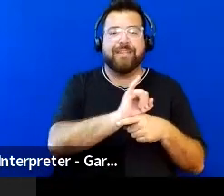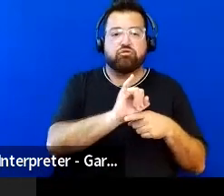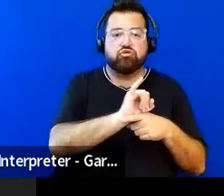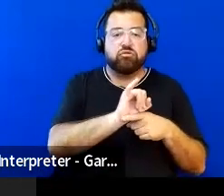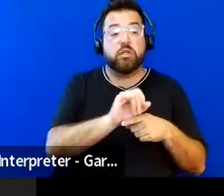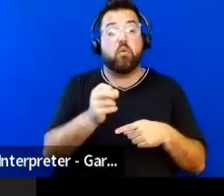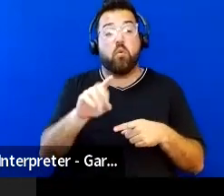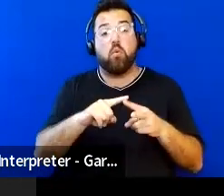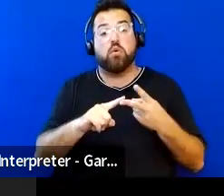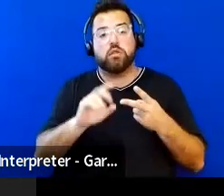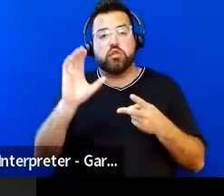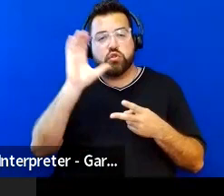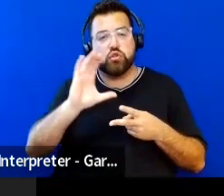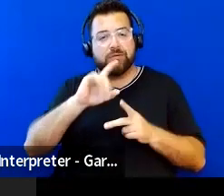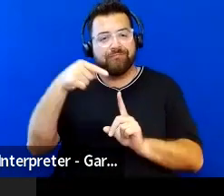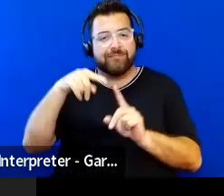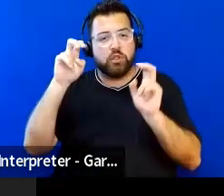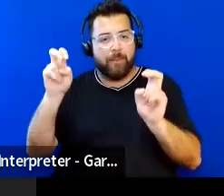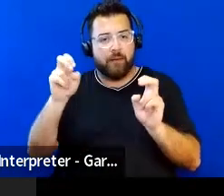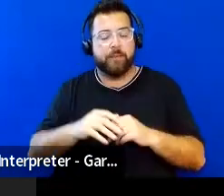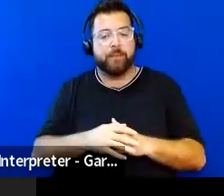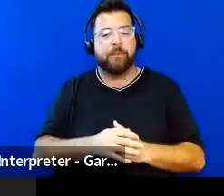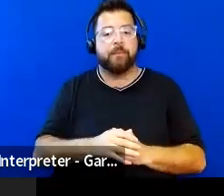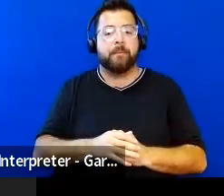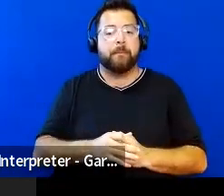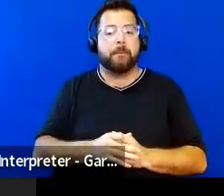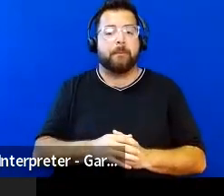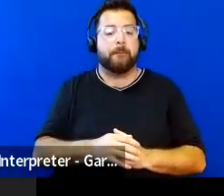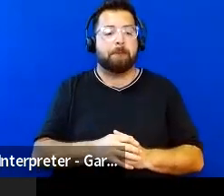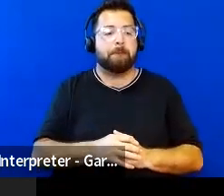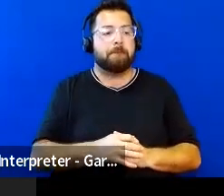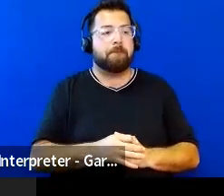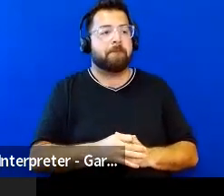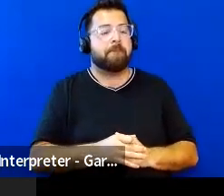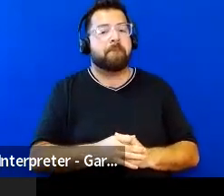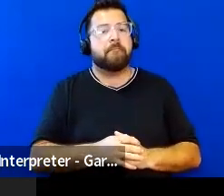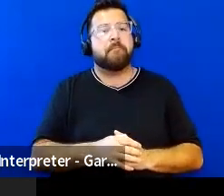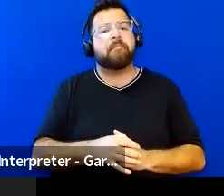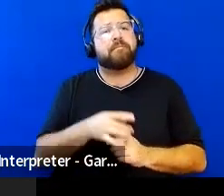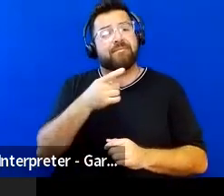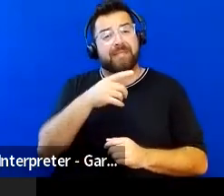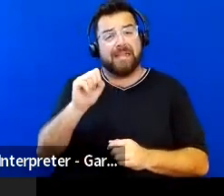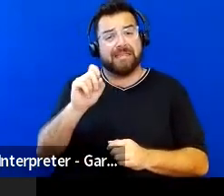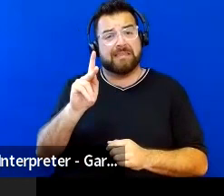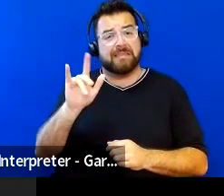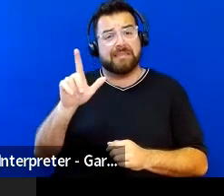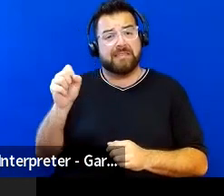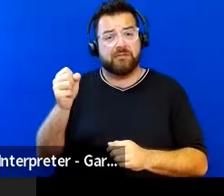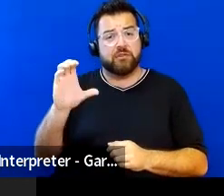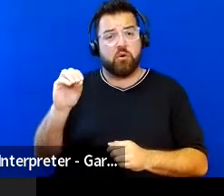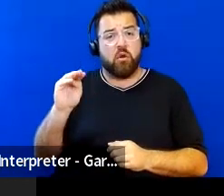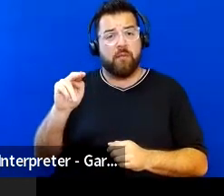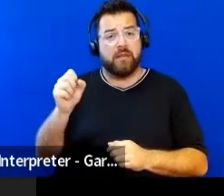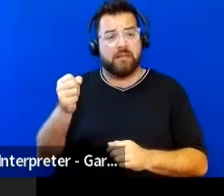a topic. Okay. This one is funded by